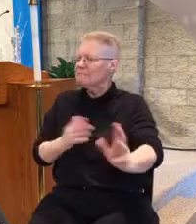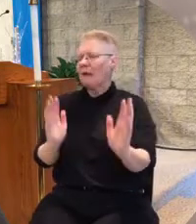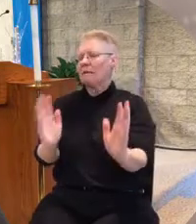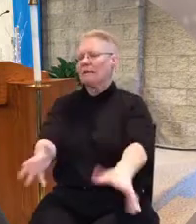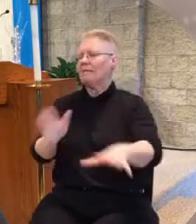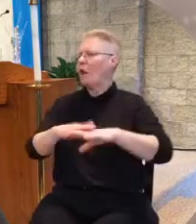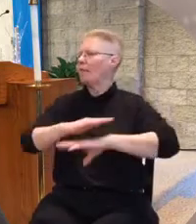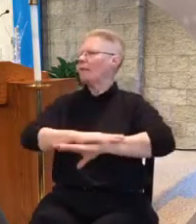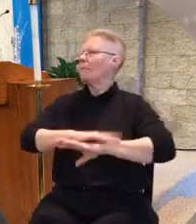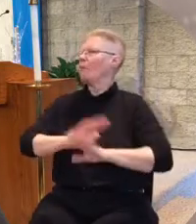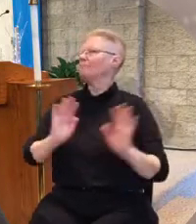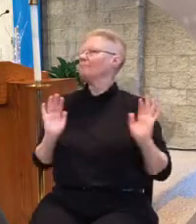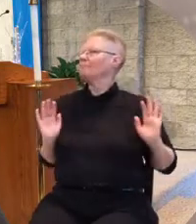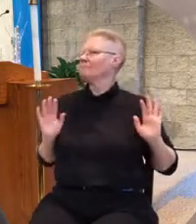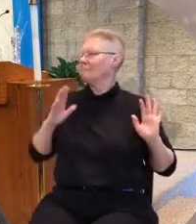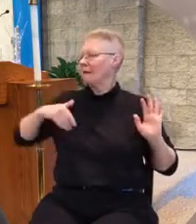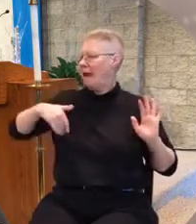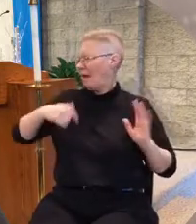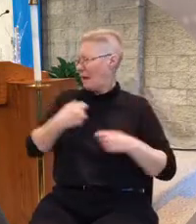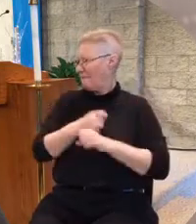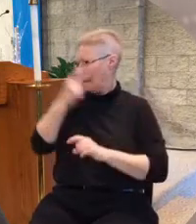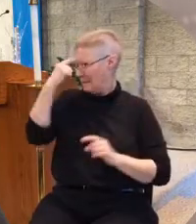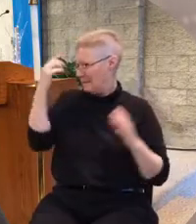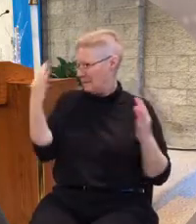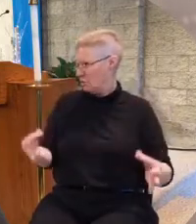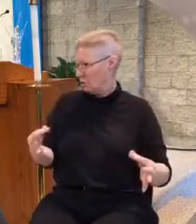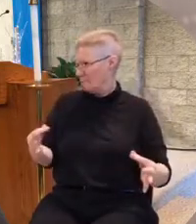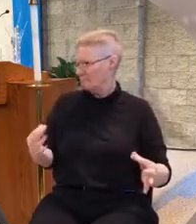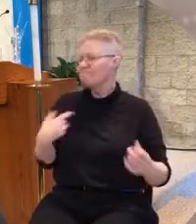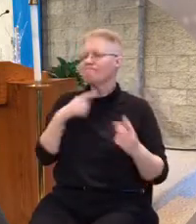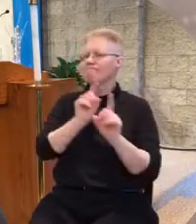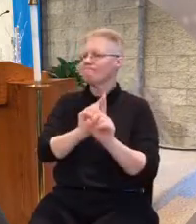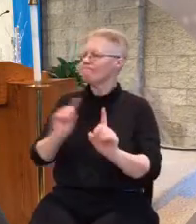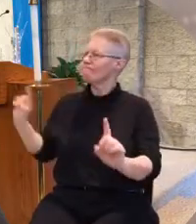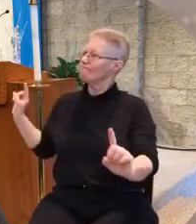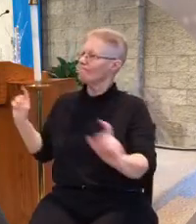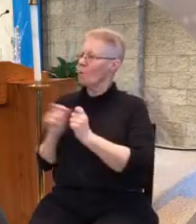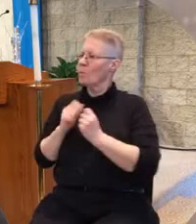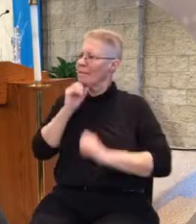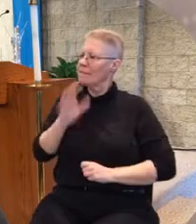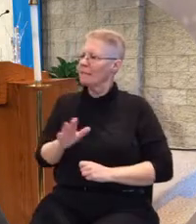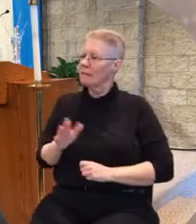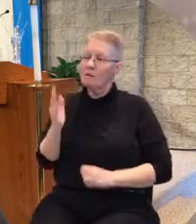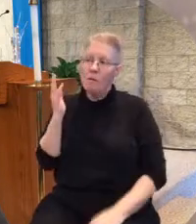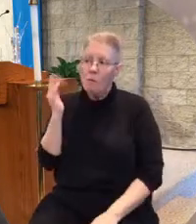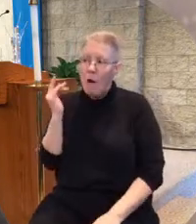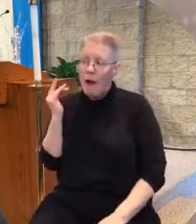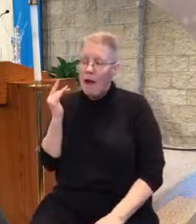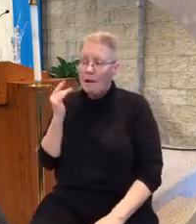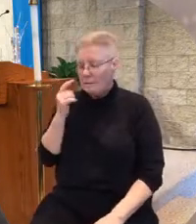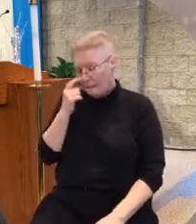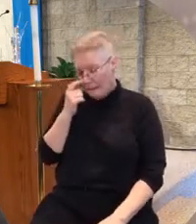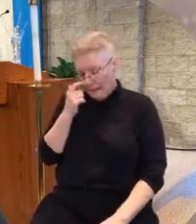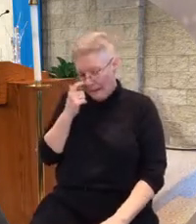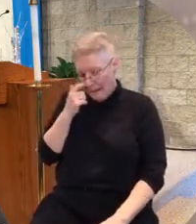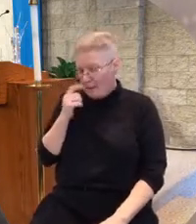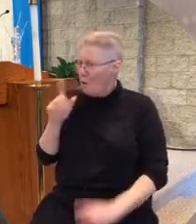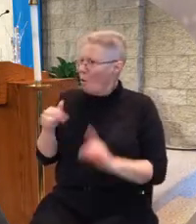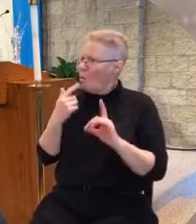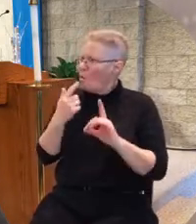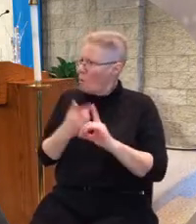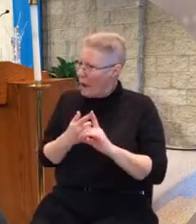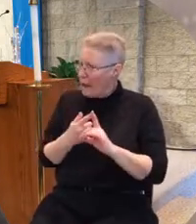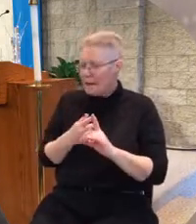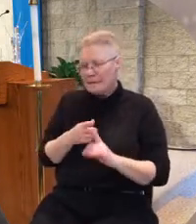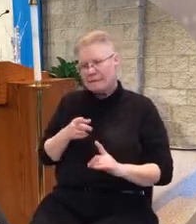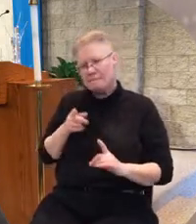deal on the table and walk away with nothing. Because here's what I know. When you walk away with nothing in the name